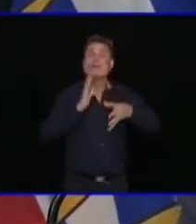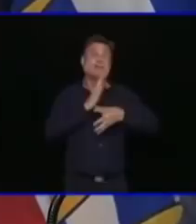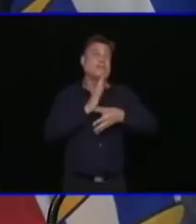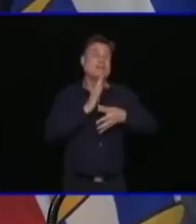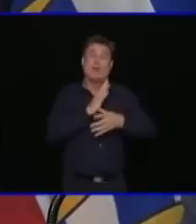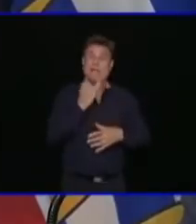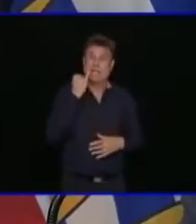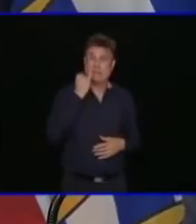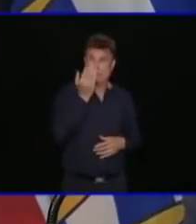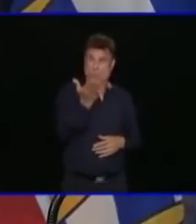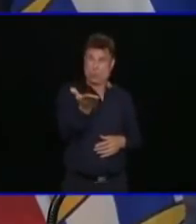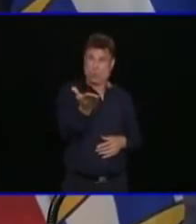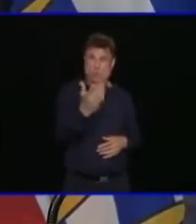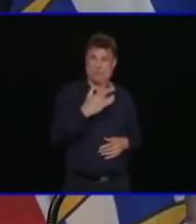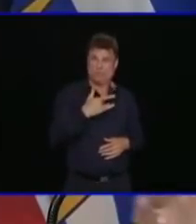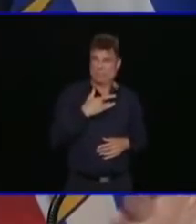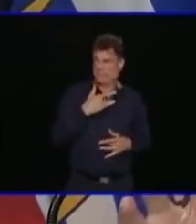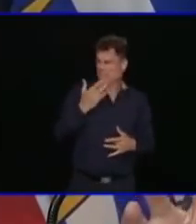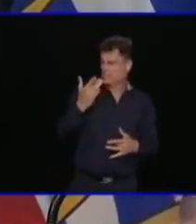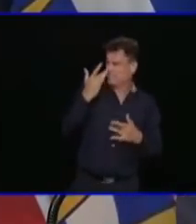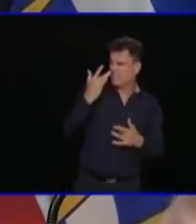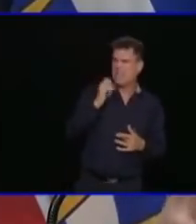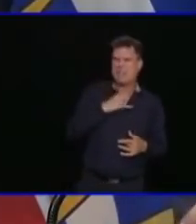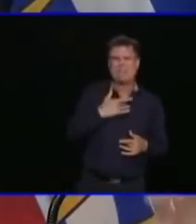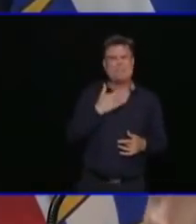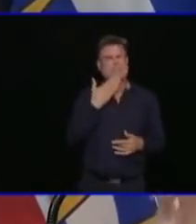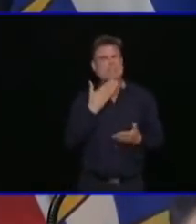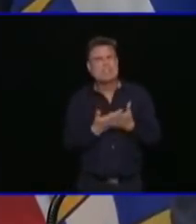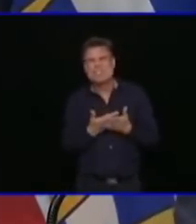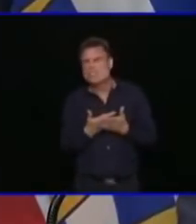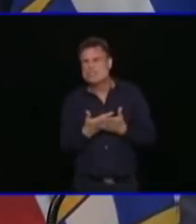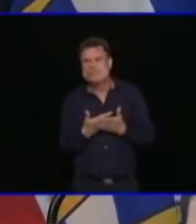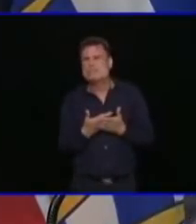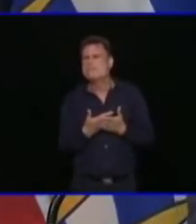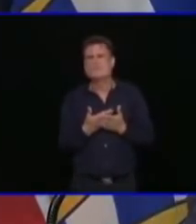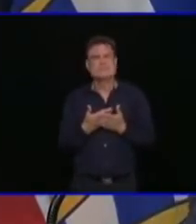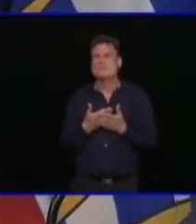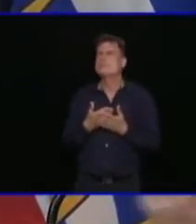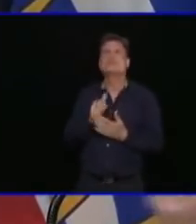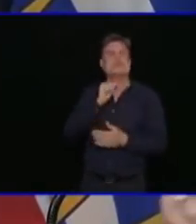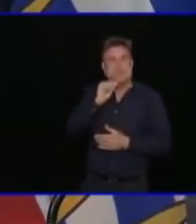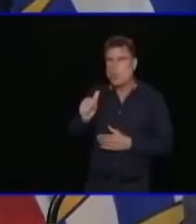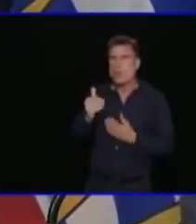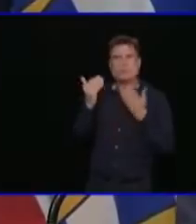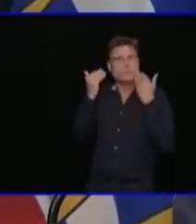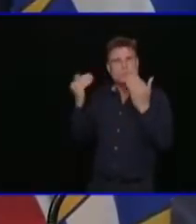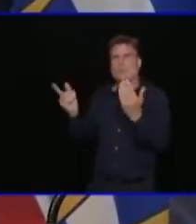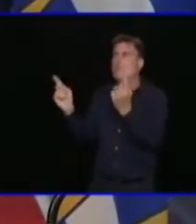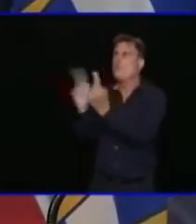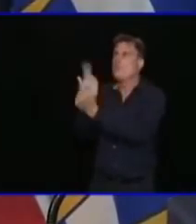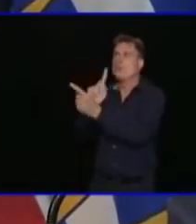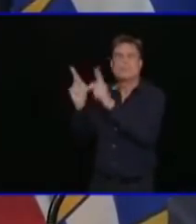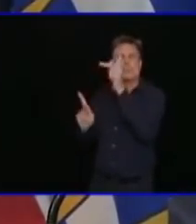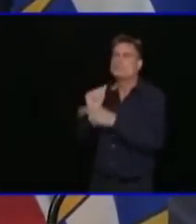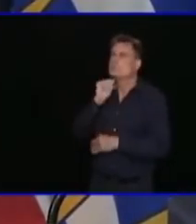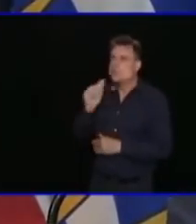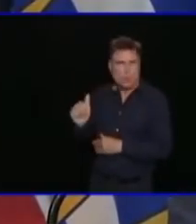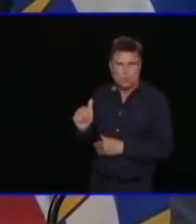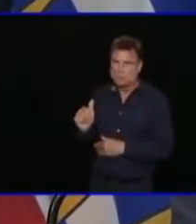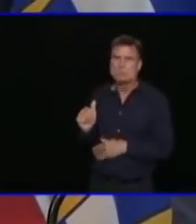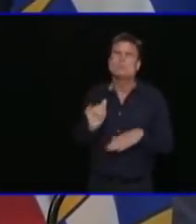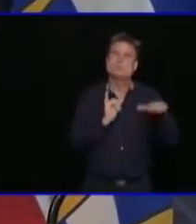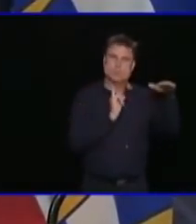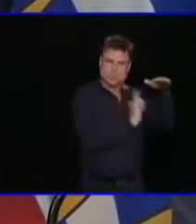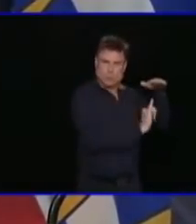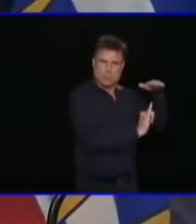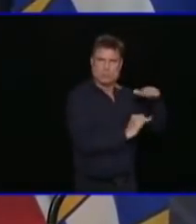how to do that, and we have public health teams that are doing that now. There are hundreds of people who have been exposed over the last few weeks,